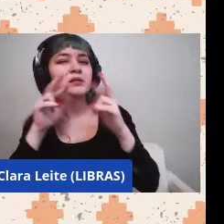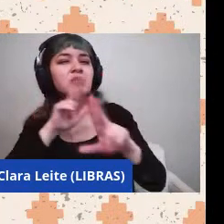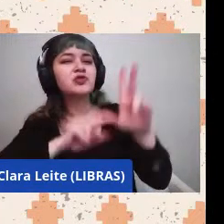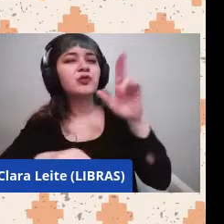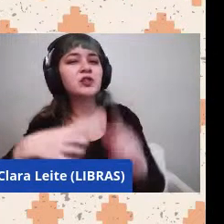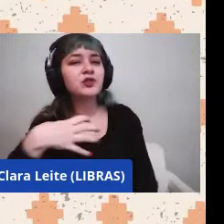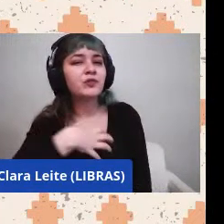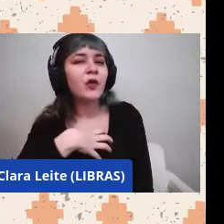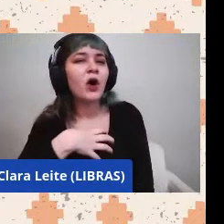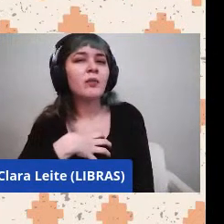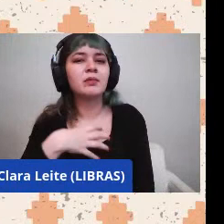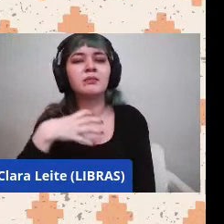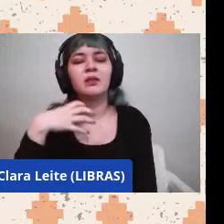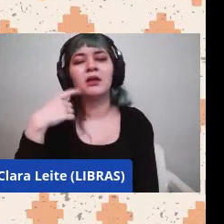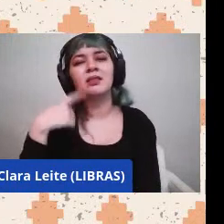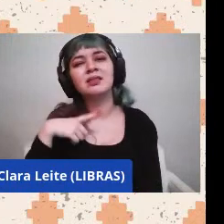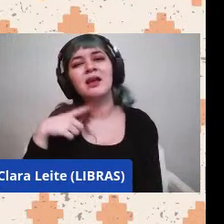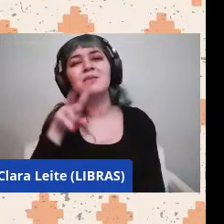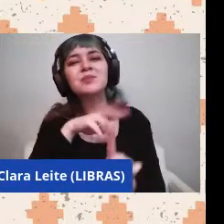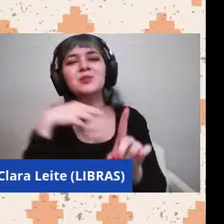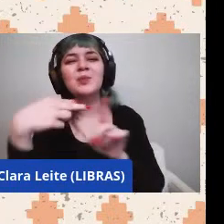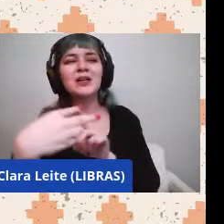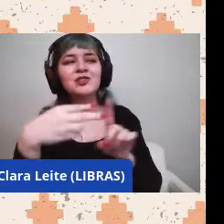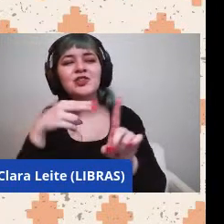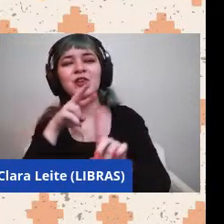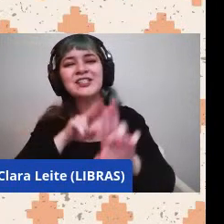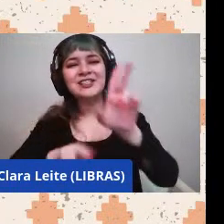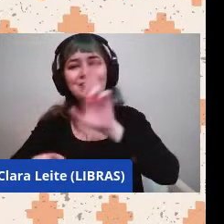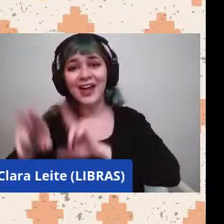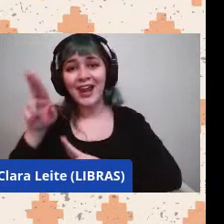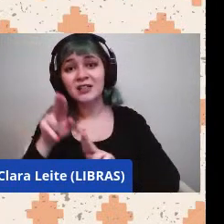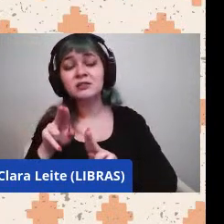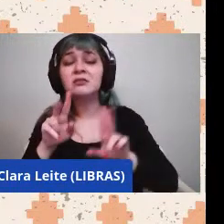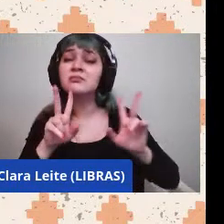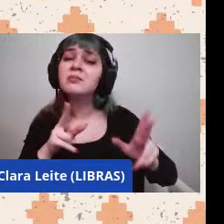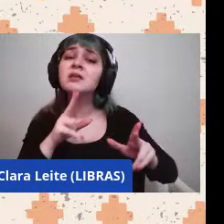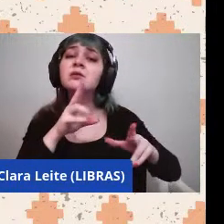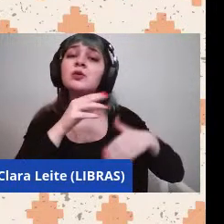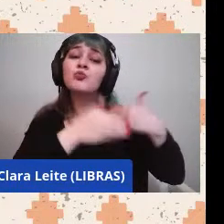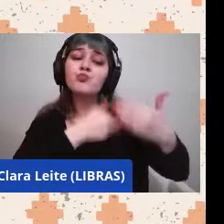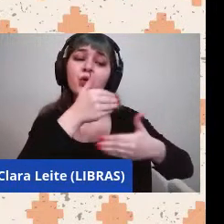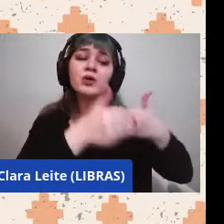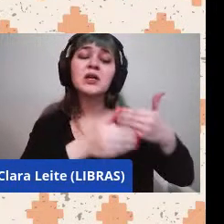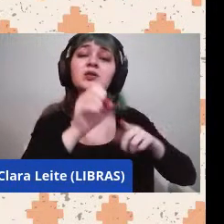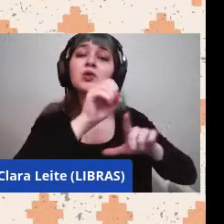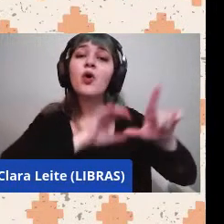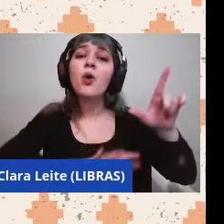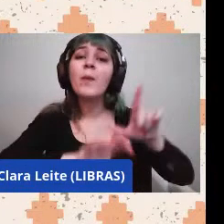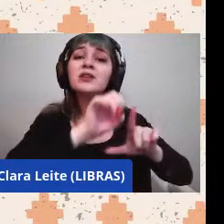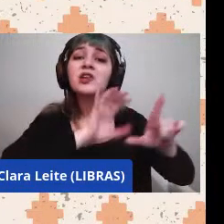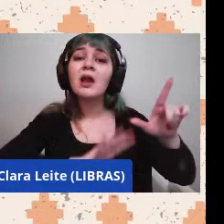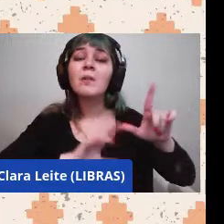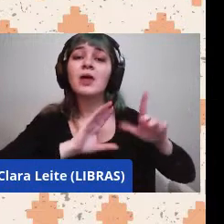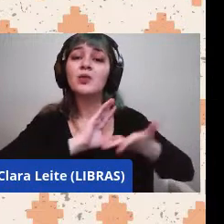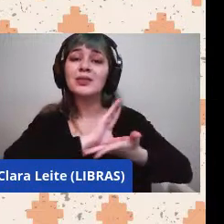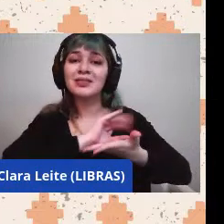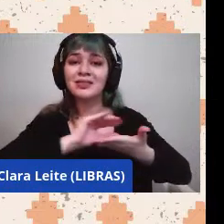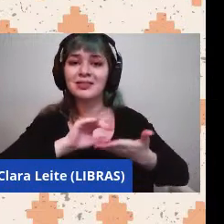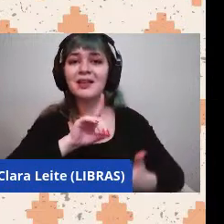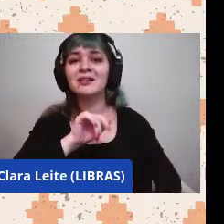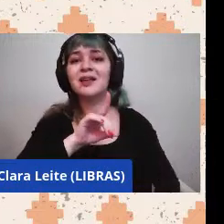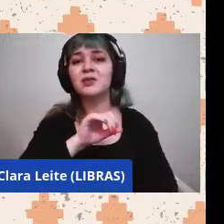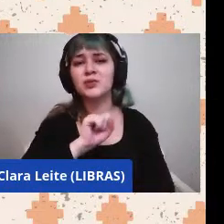through multiple lenses and perspectives. Even in the process of data sharing, there are different